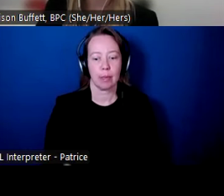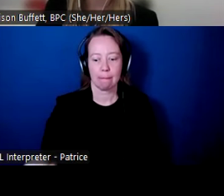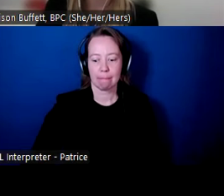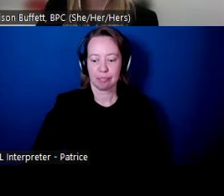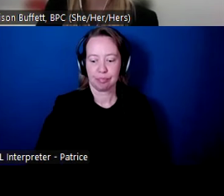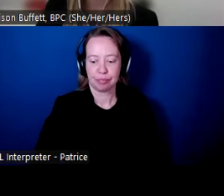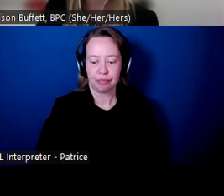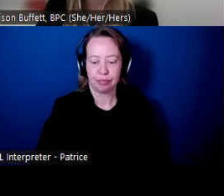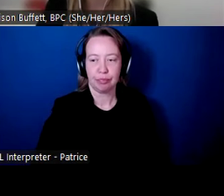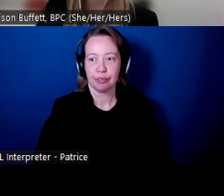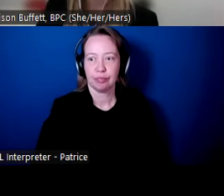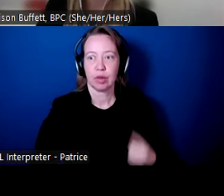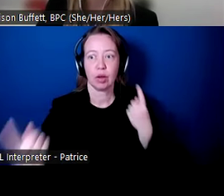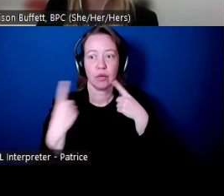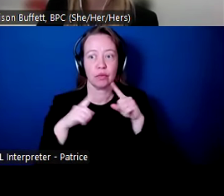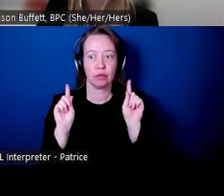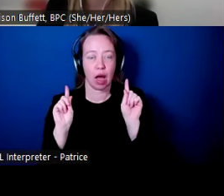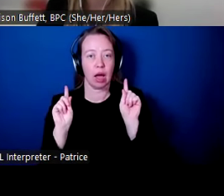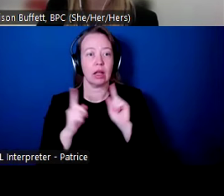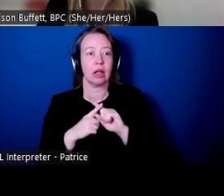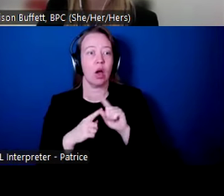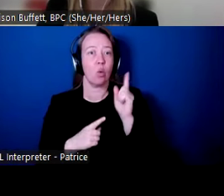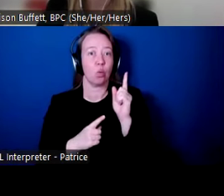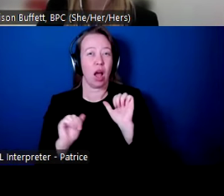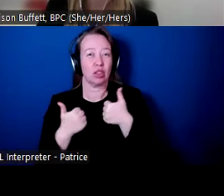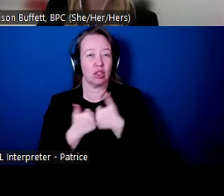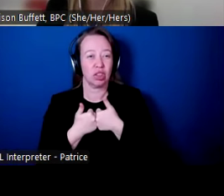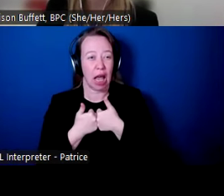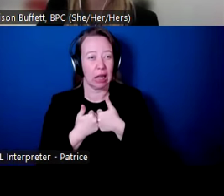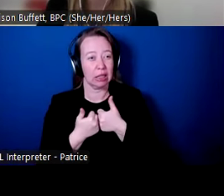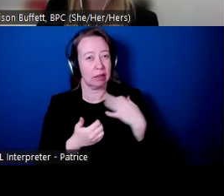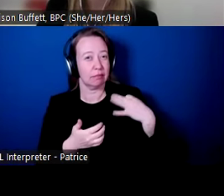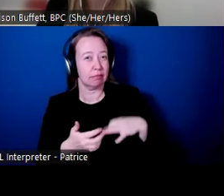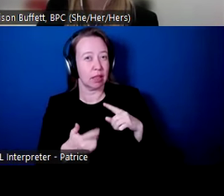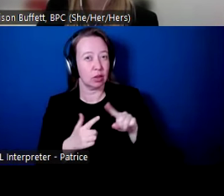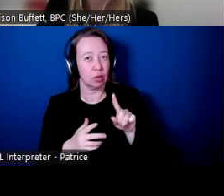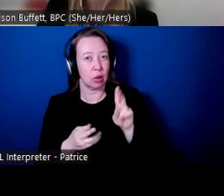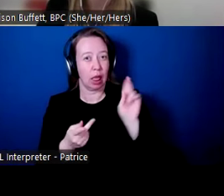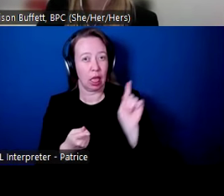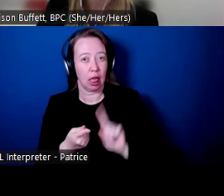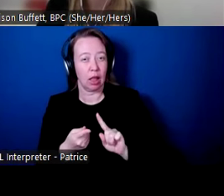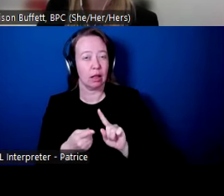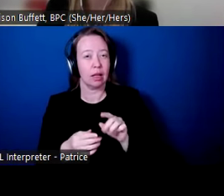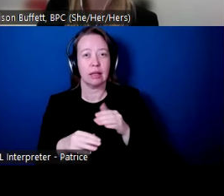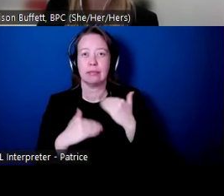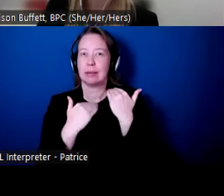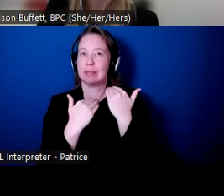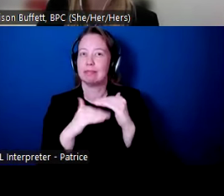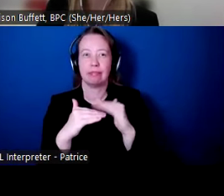And finally, one challenge contributing to the shortage is that there is limited federal and state data on the workforce